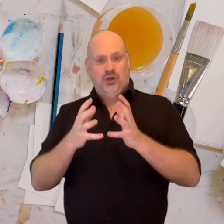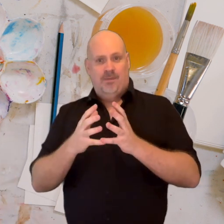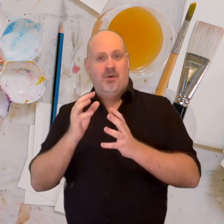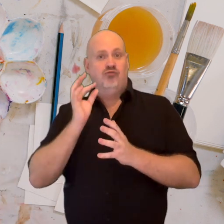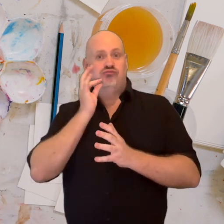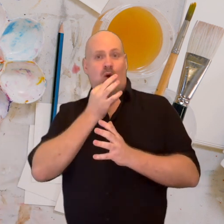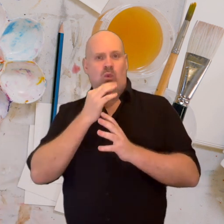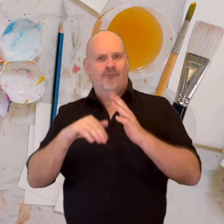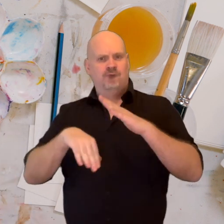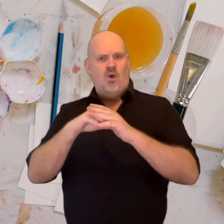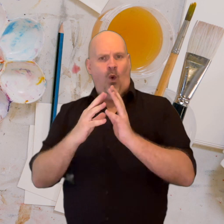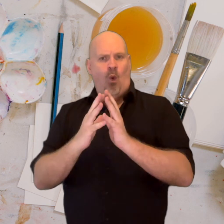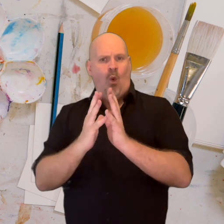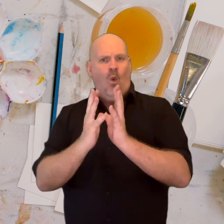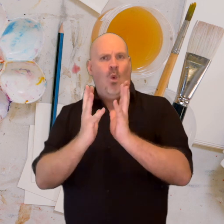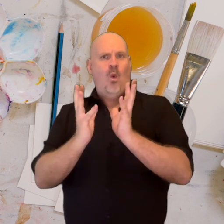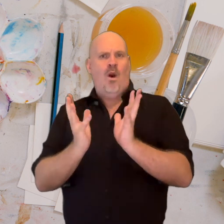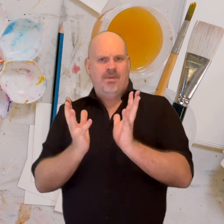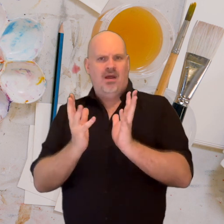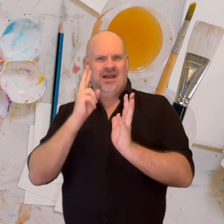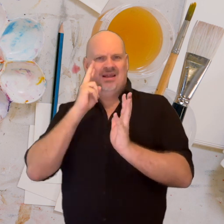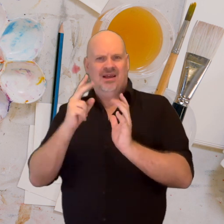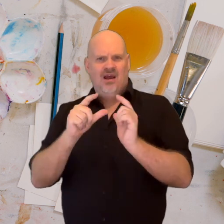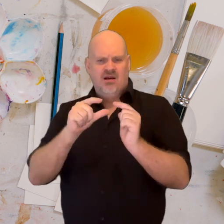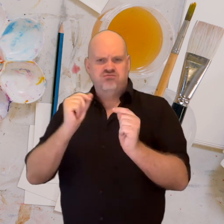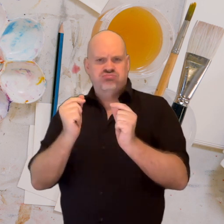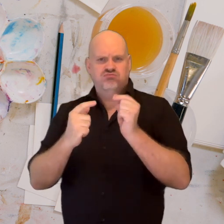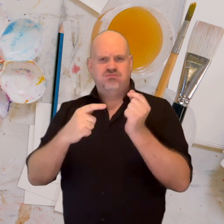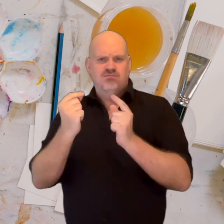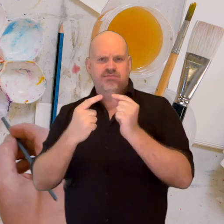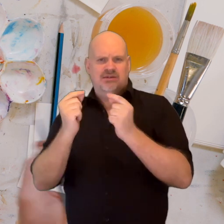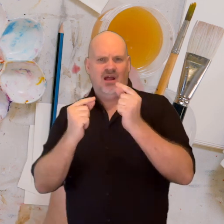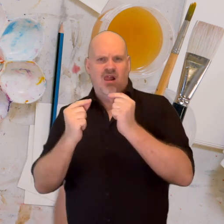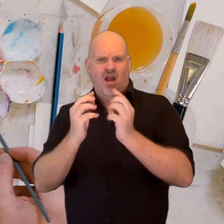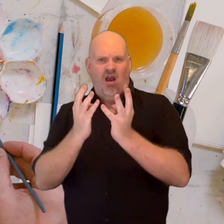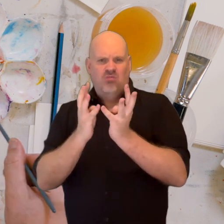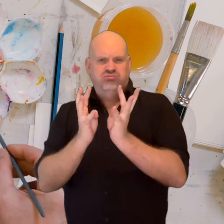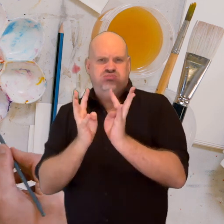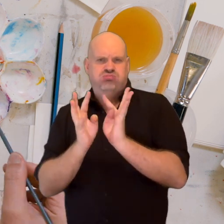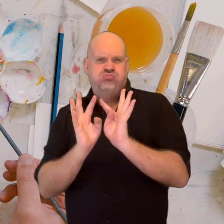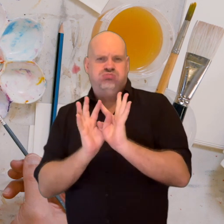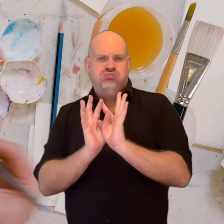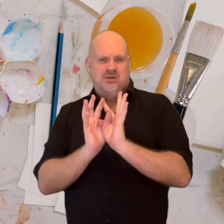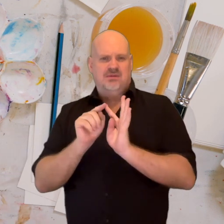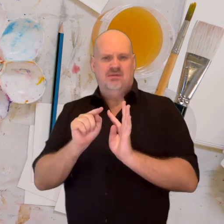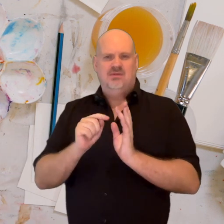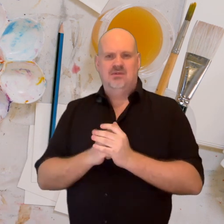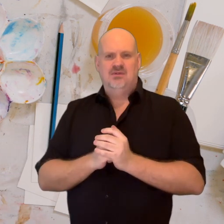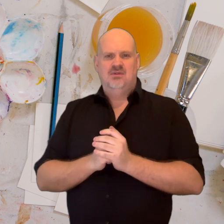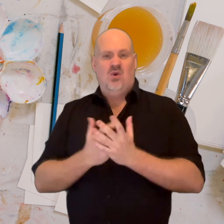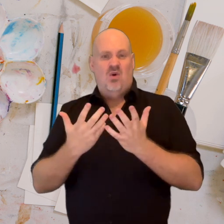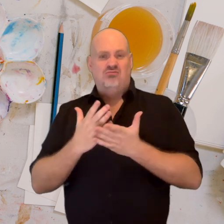open, and how it's just this cluster of petals. And so for these, I'm